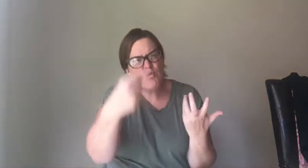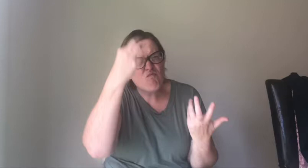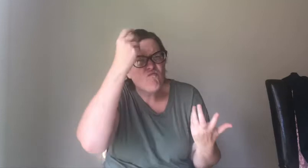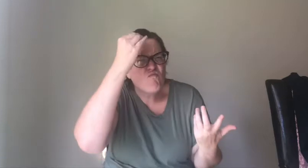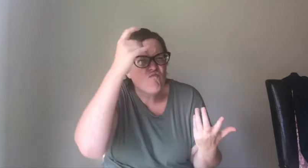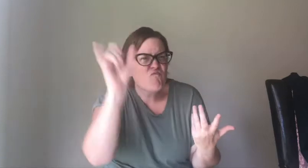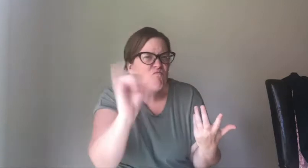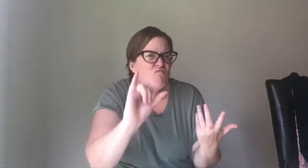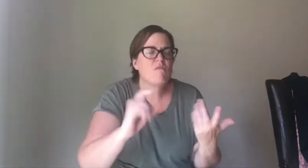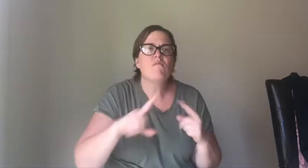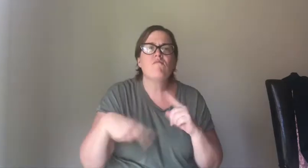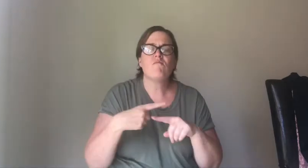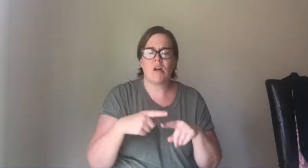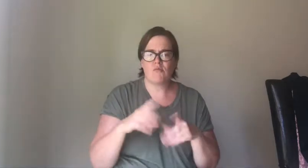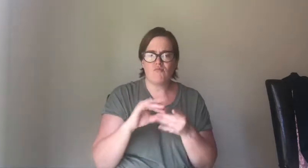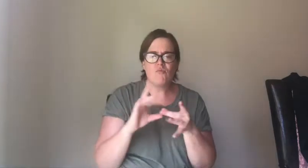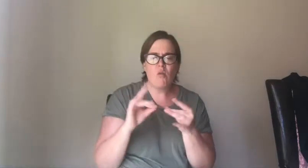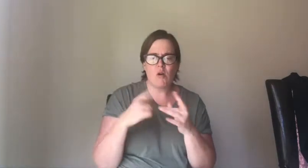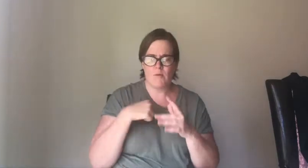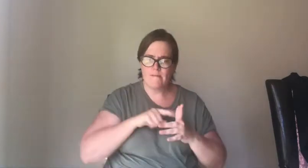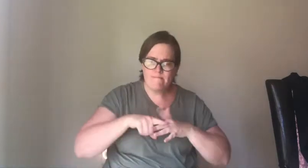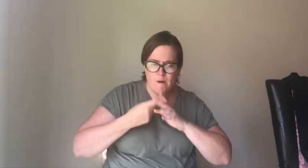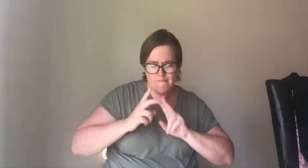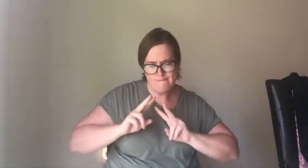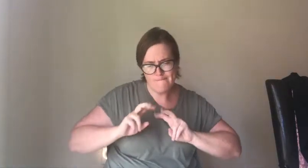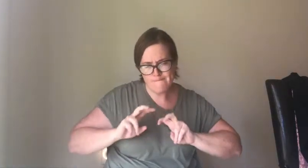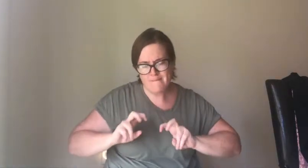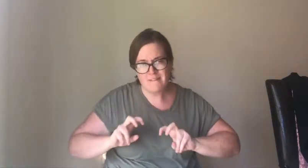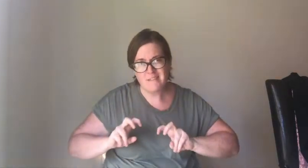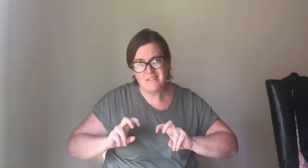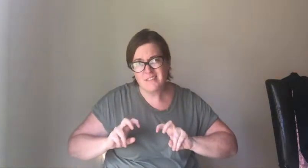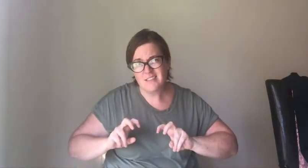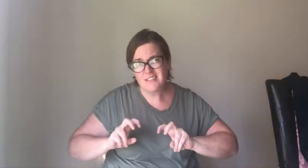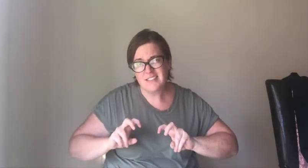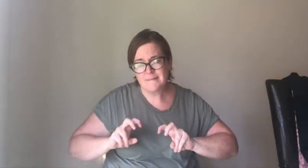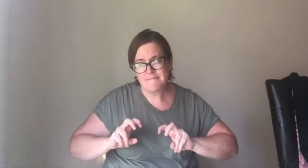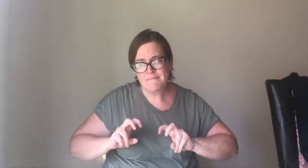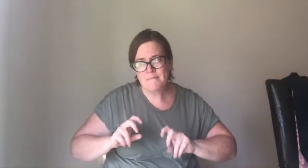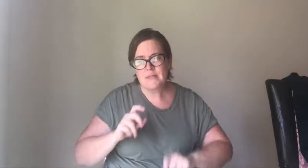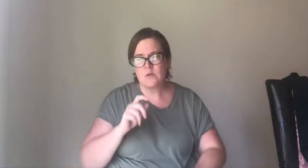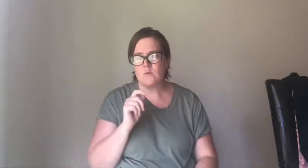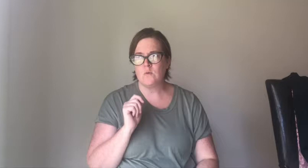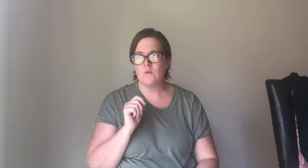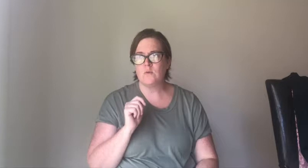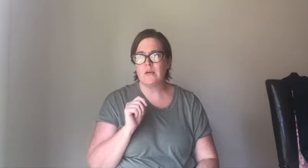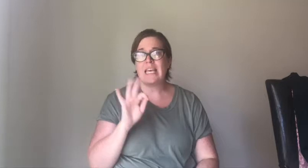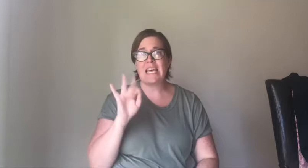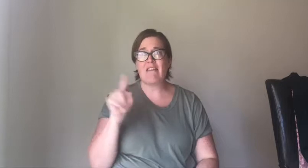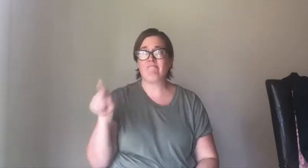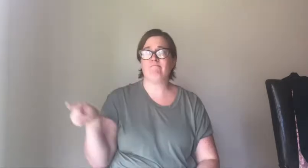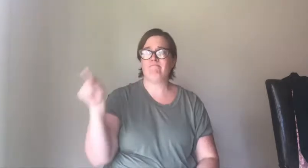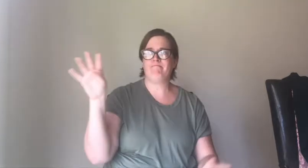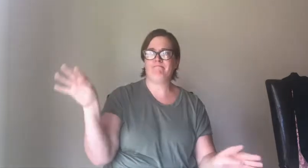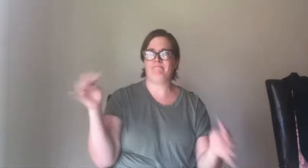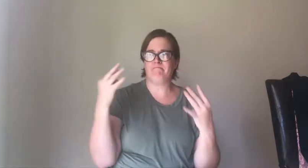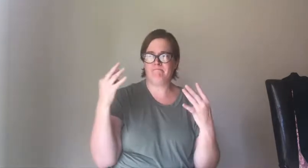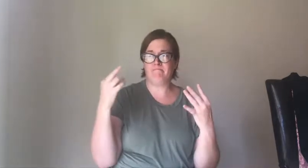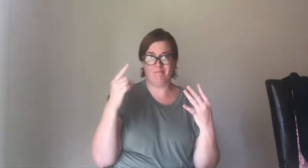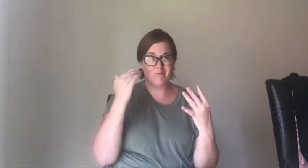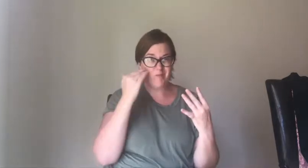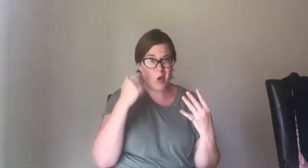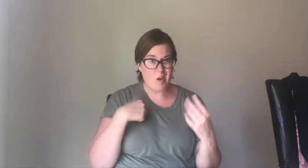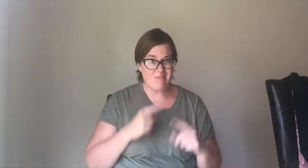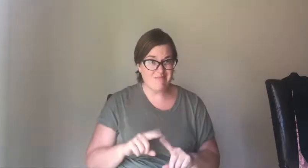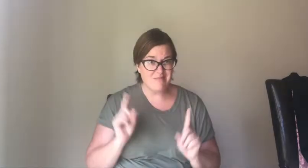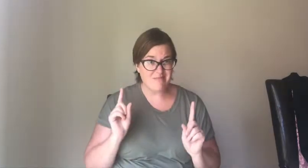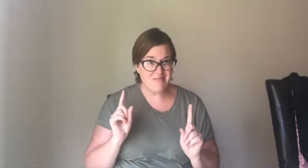question, am I willing to risk being different? That's what Daniel's up against. That's the question that he's